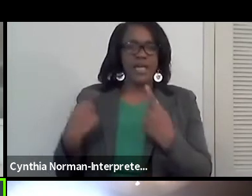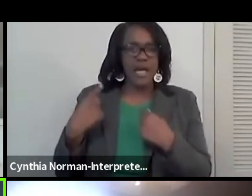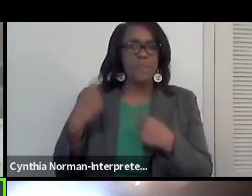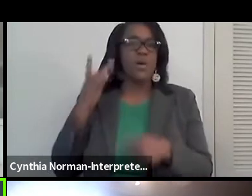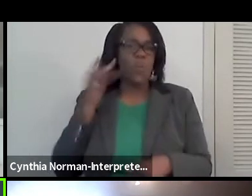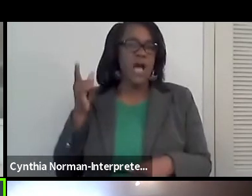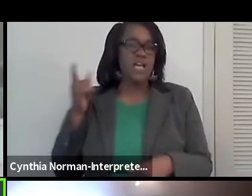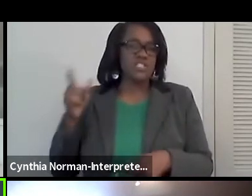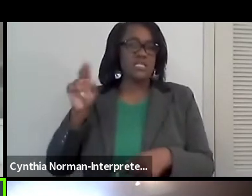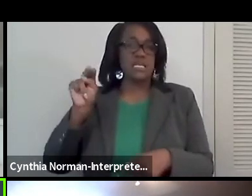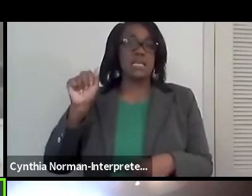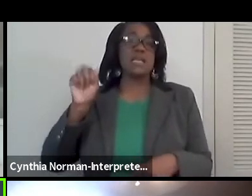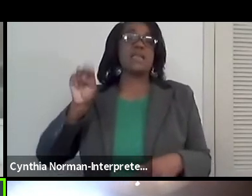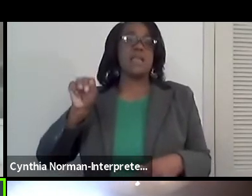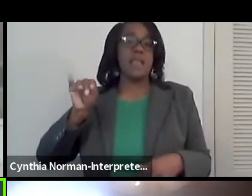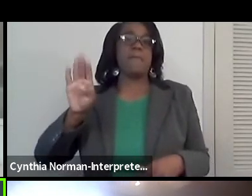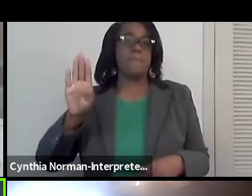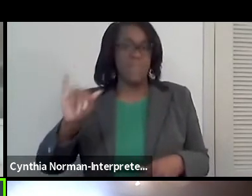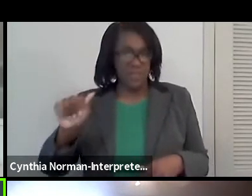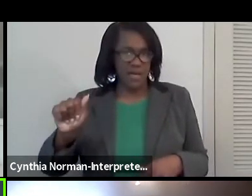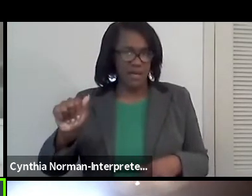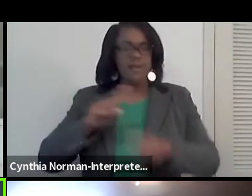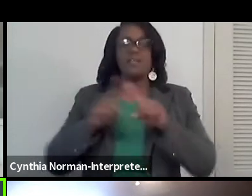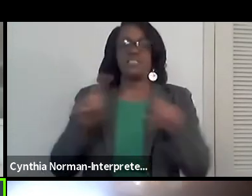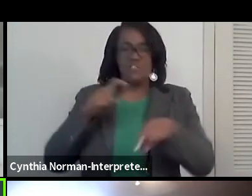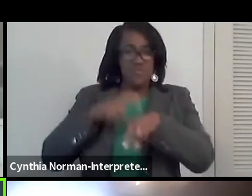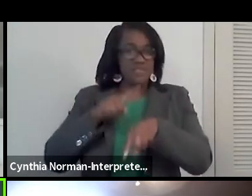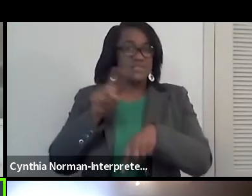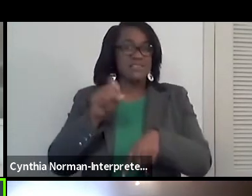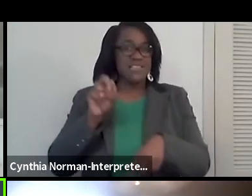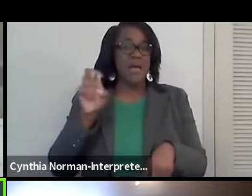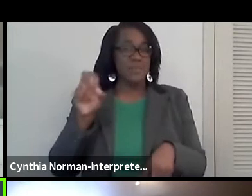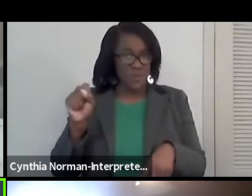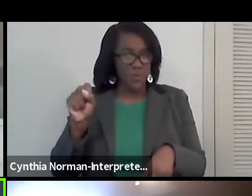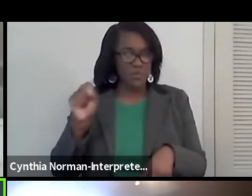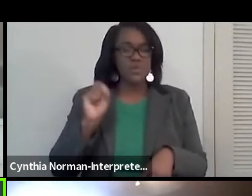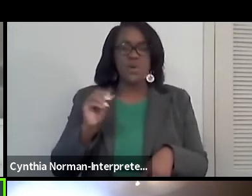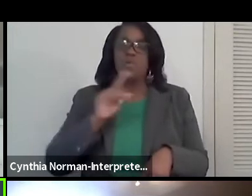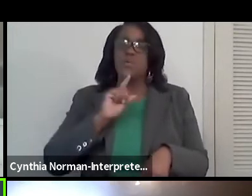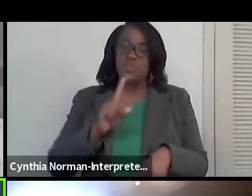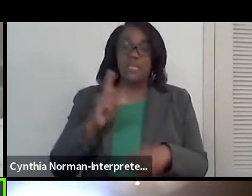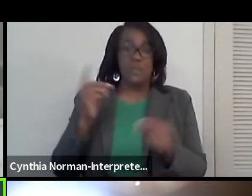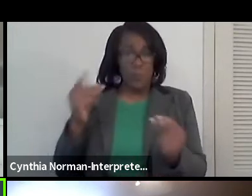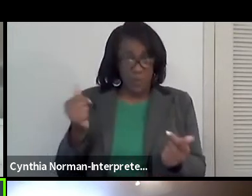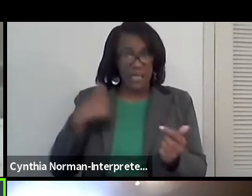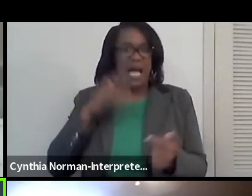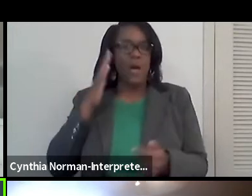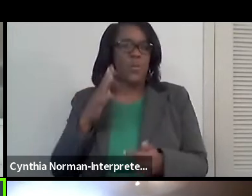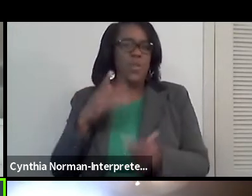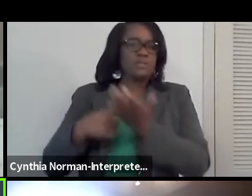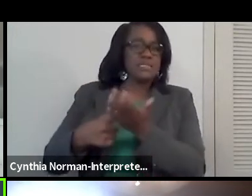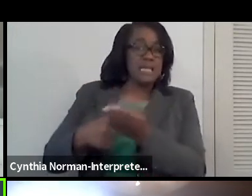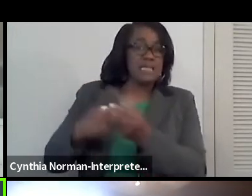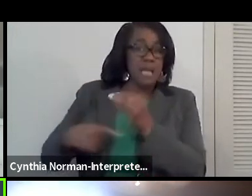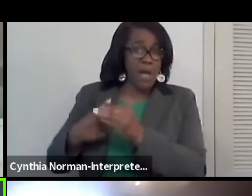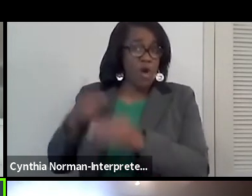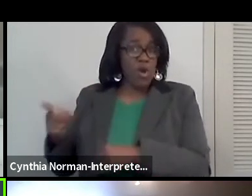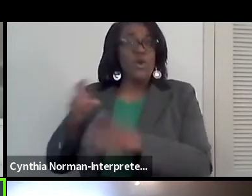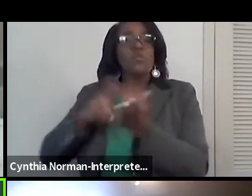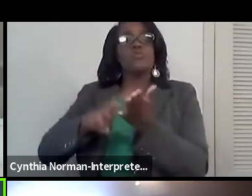in Namibia, different time zones, etc. So really quick, I'll go over about her. She's a